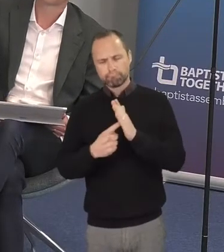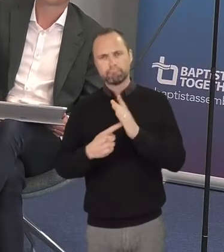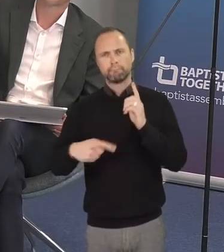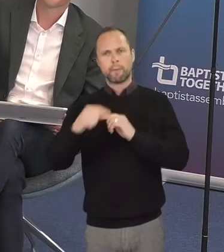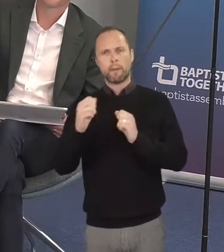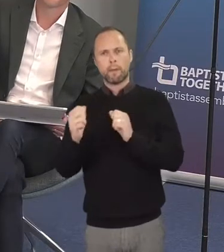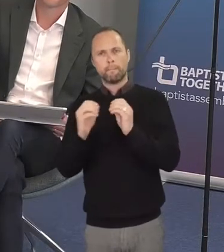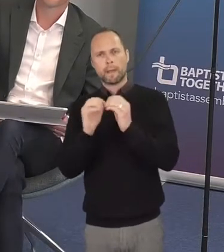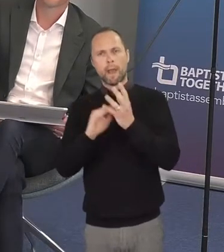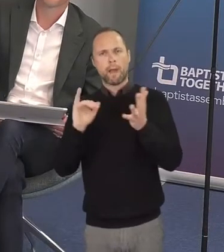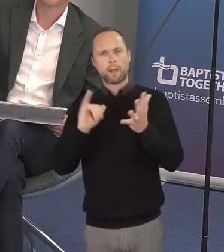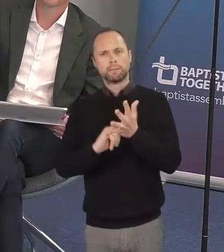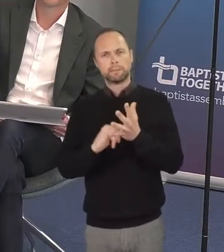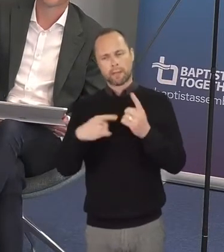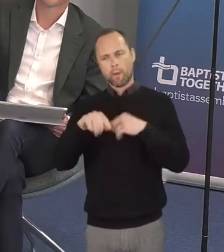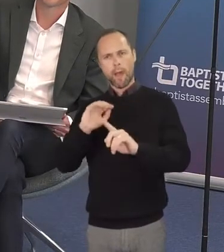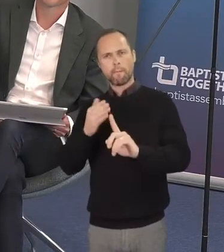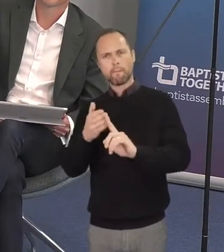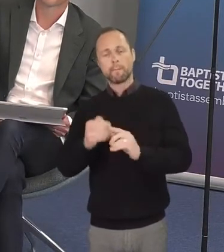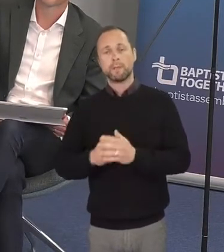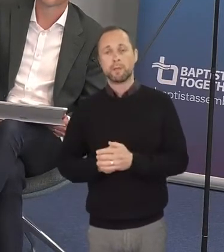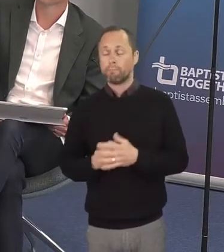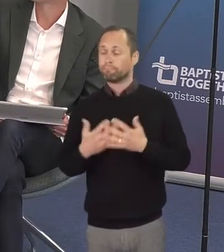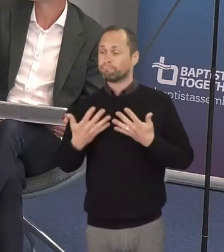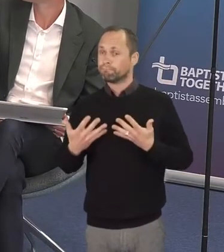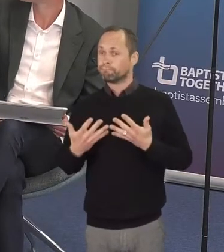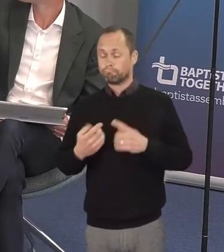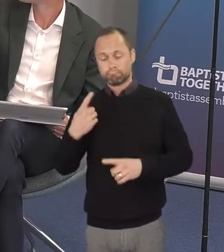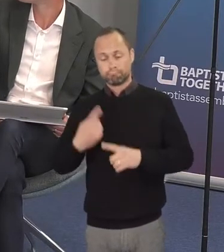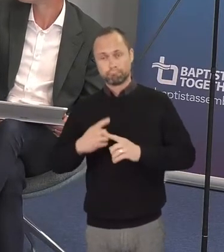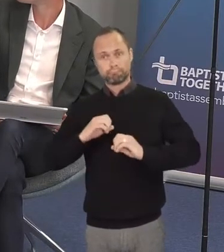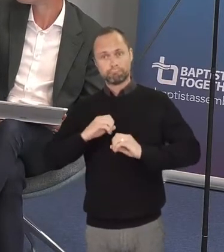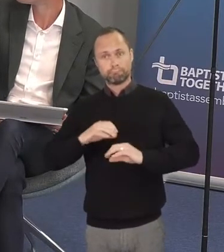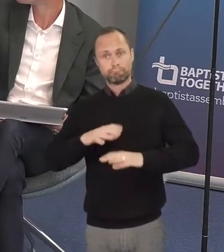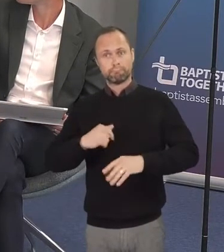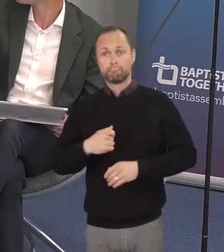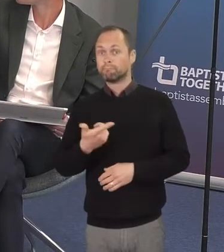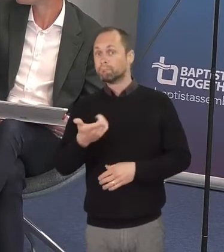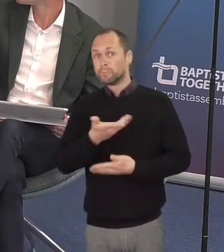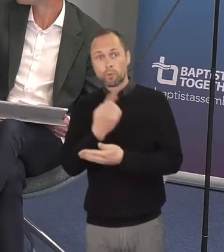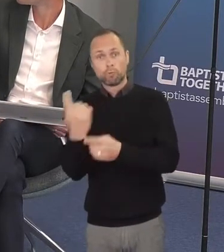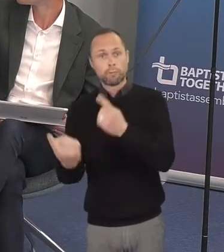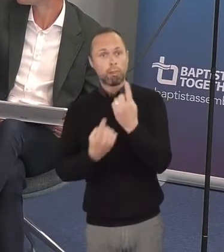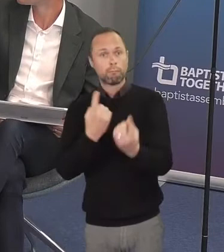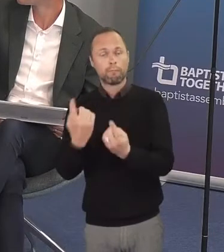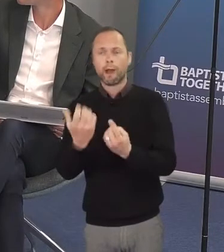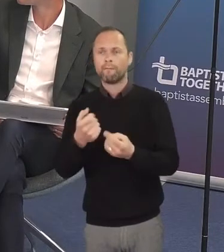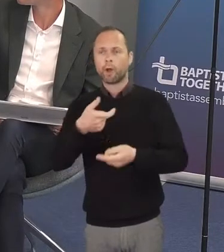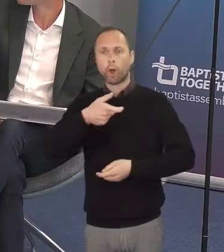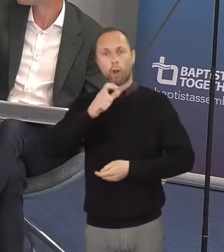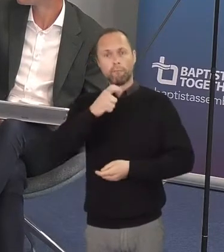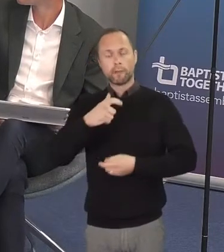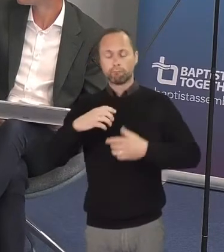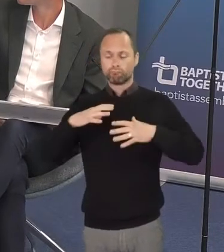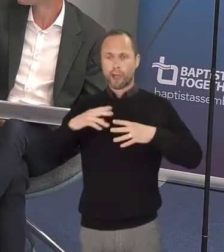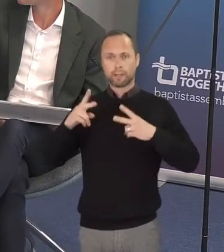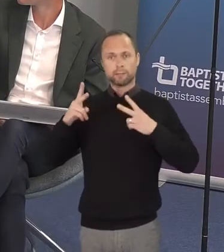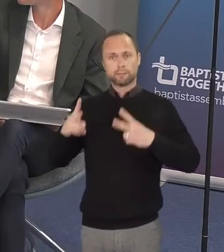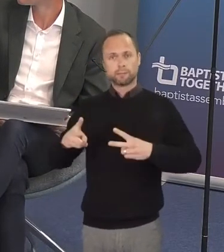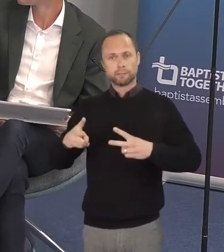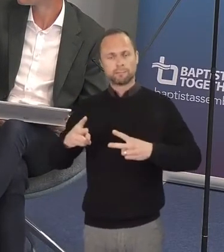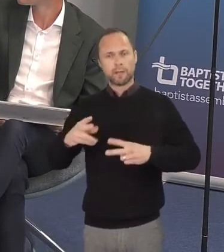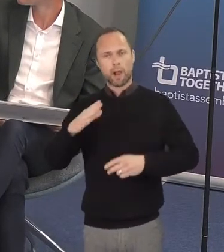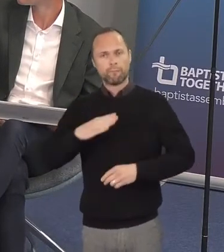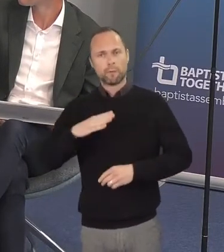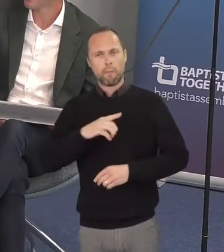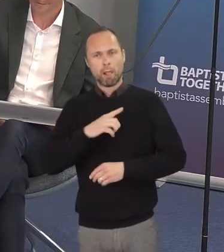at BMS. So with no further ado, I hope you've got a coffee. I hope you're settled in nice and comfy because we've got a